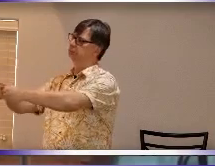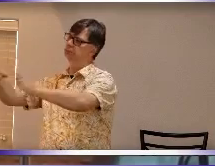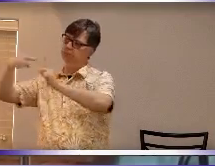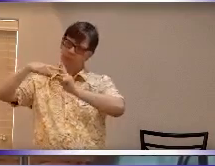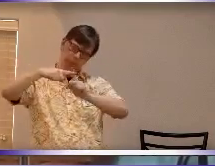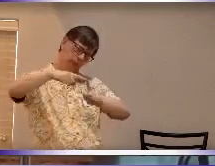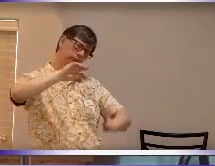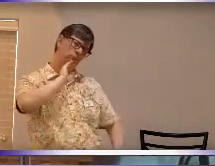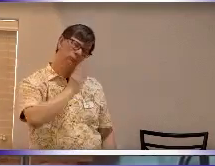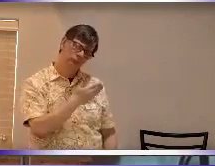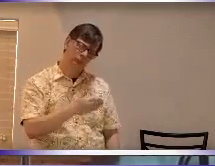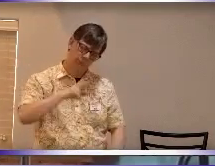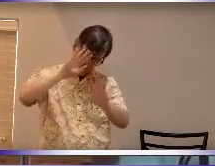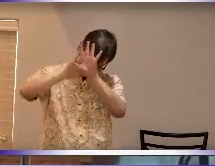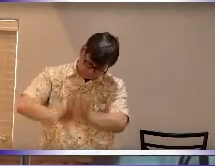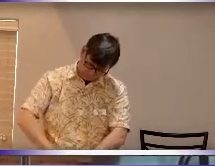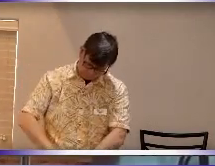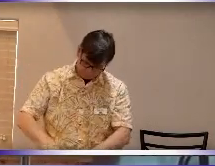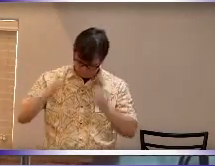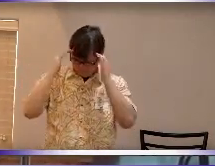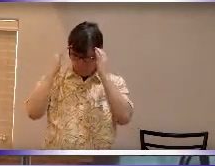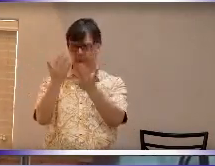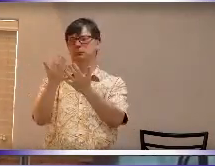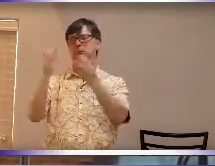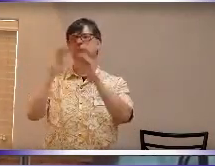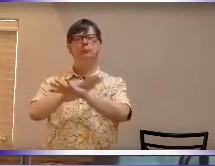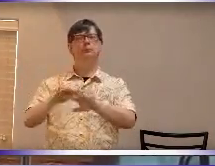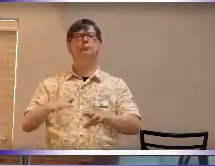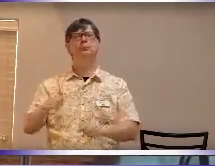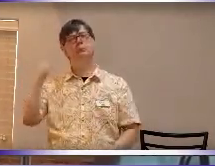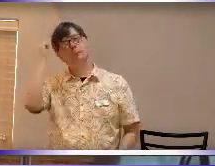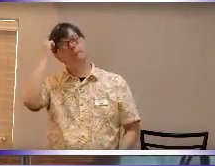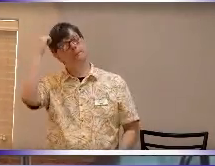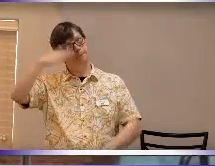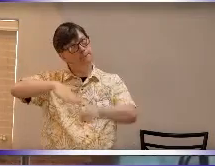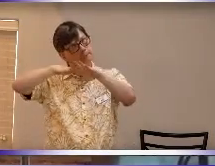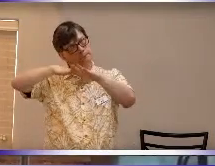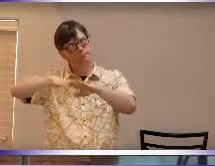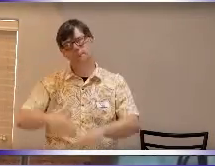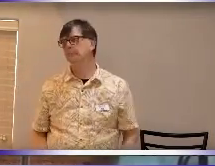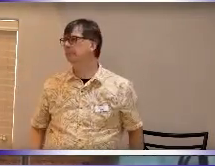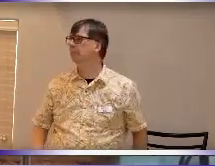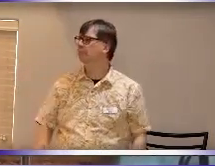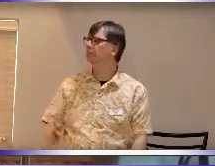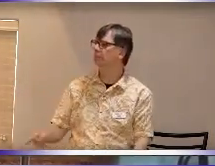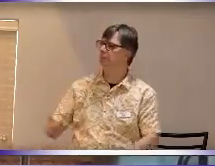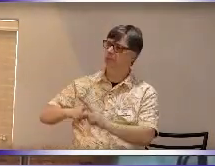being losing conscious awareness, not being mindful. And we go on